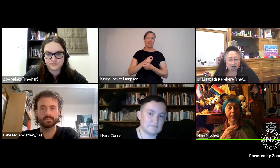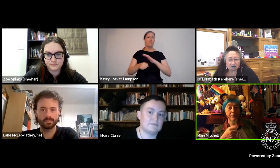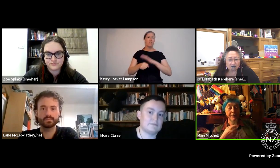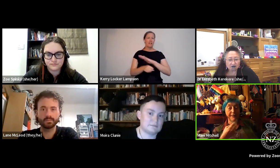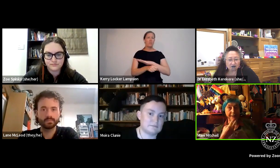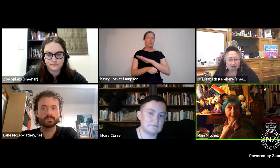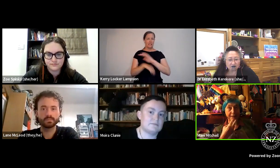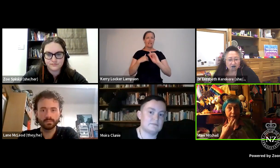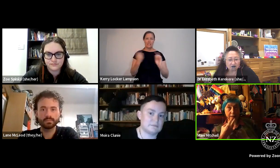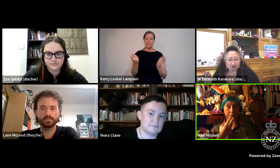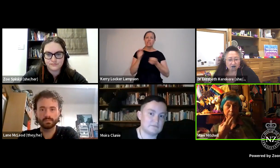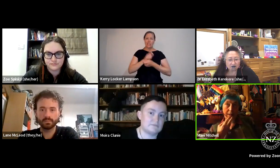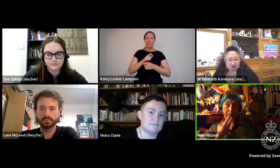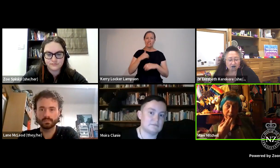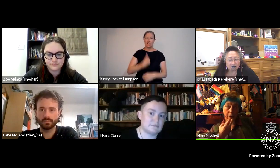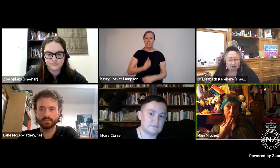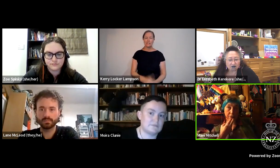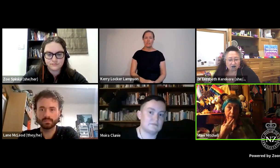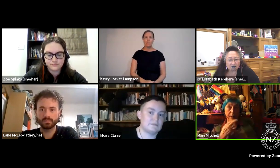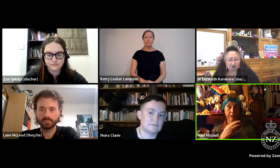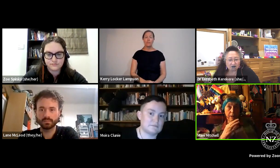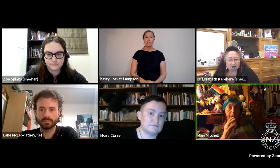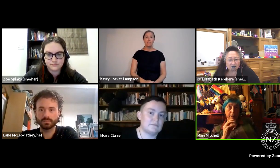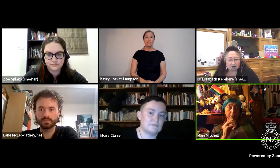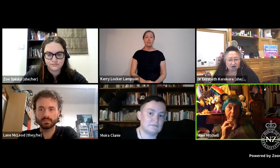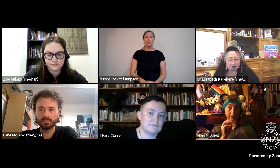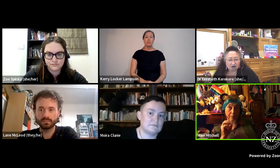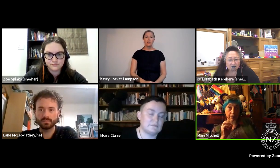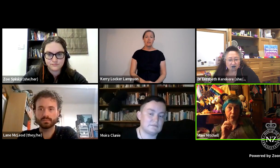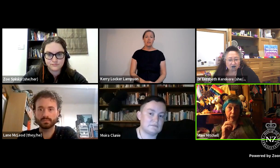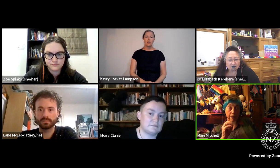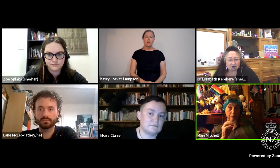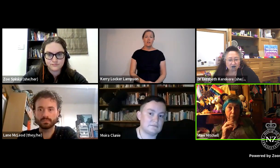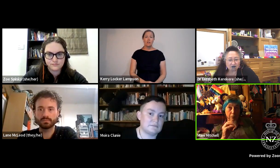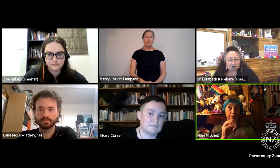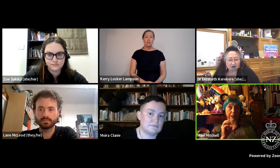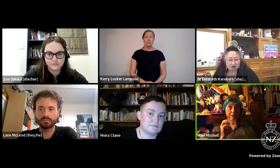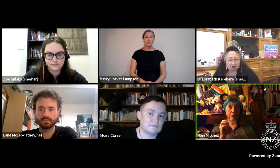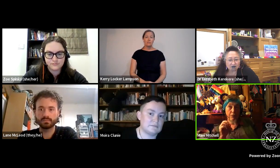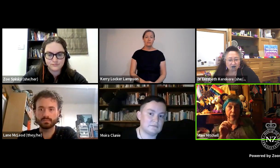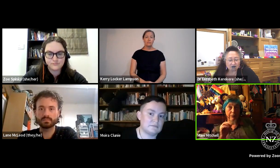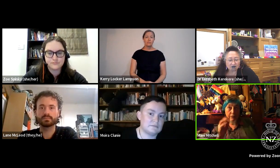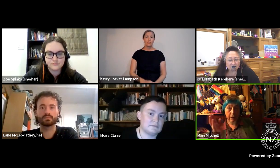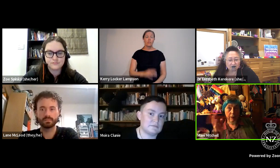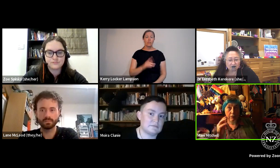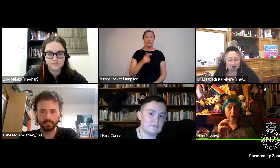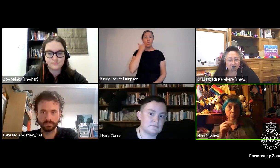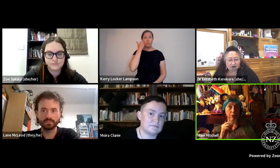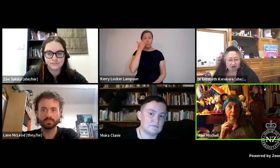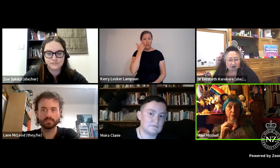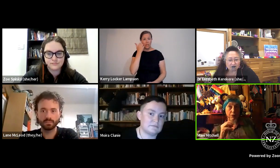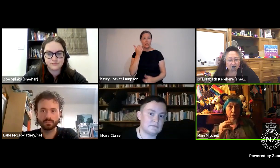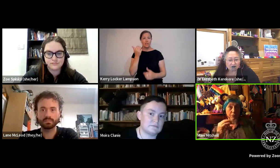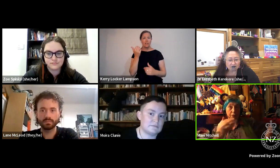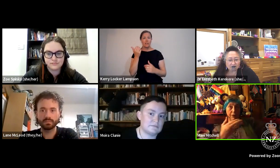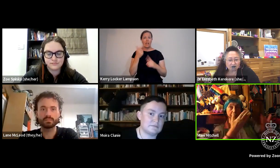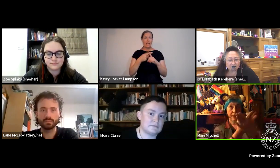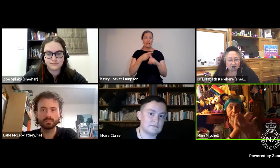that happens, our healthcare, both at a Māori level and then the